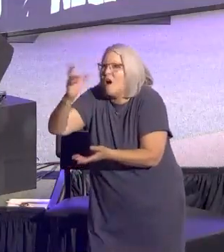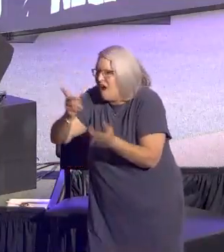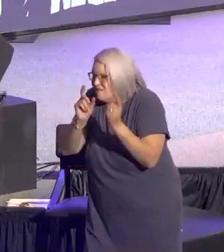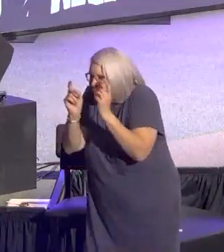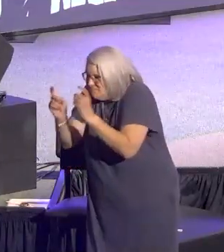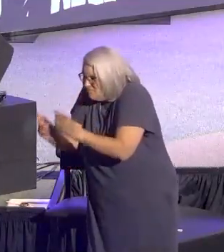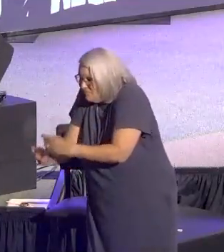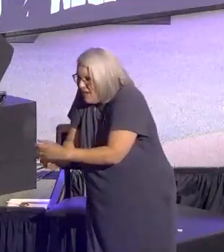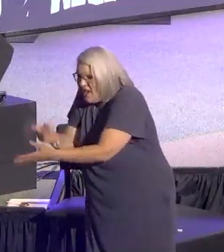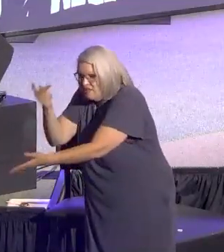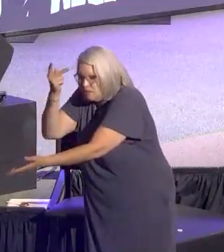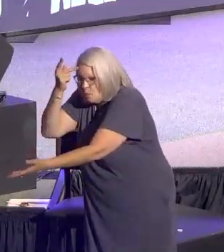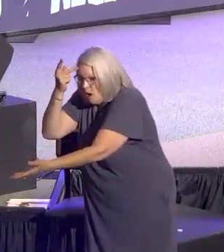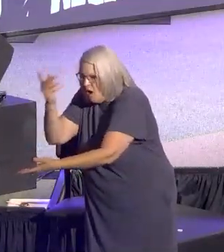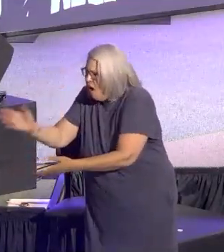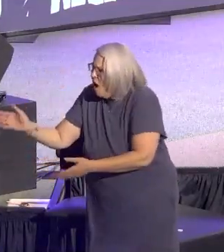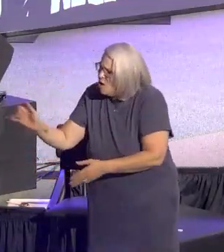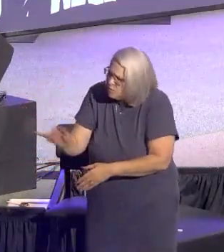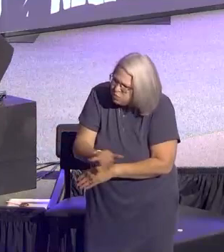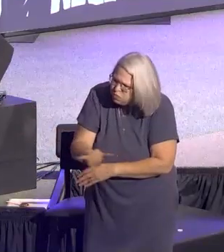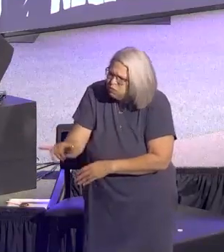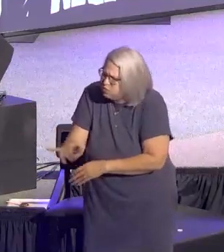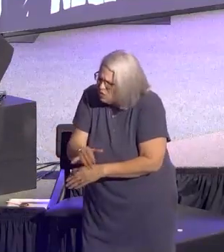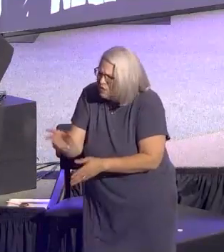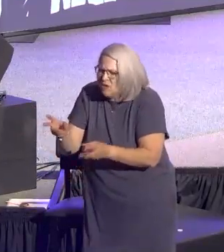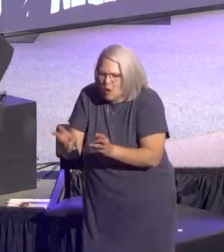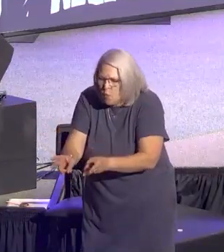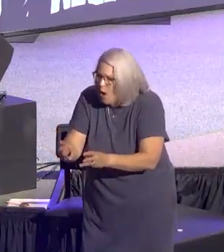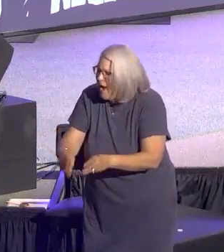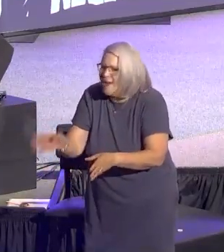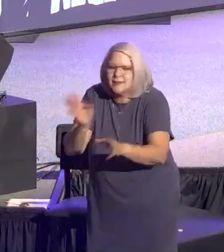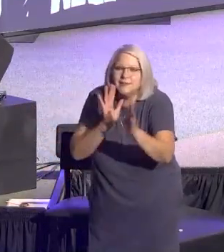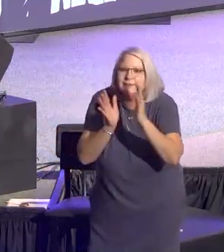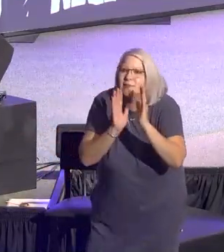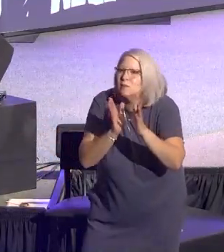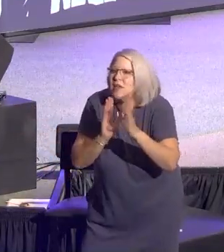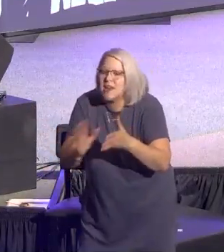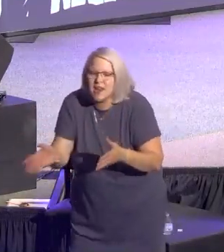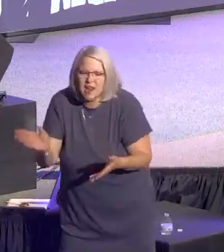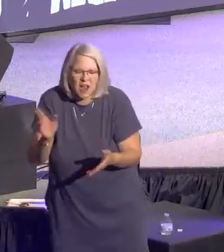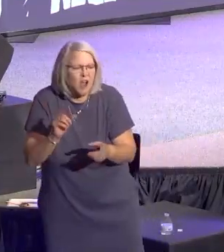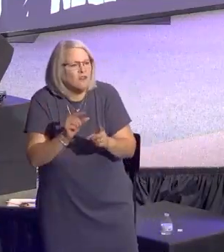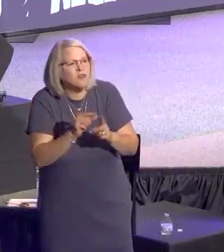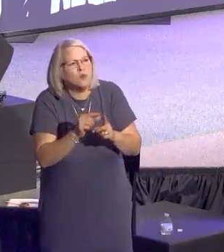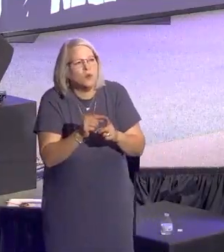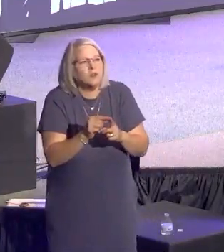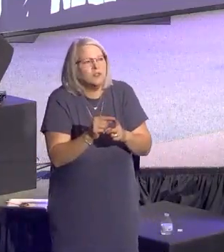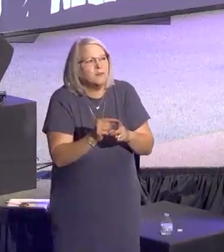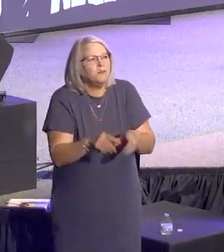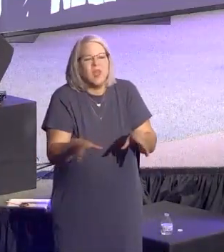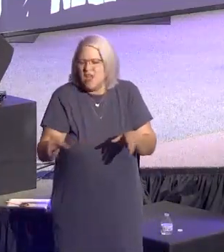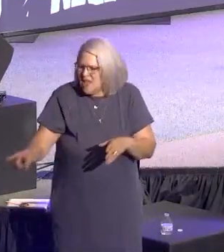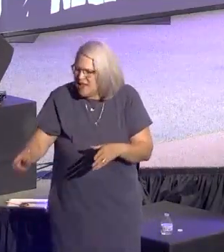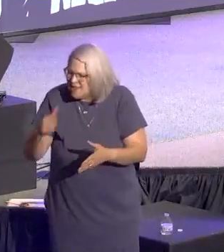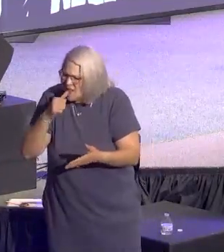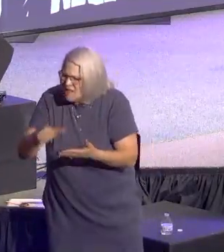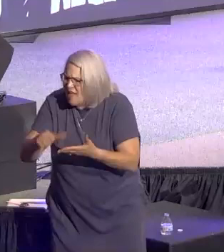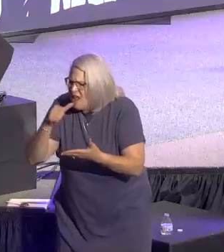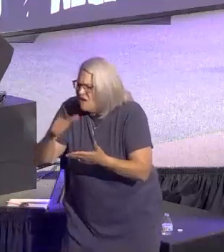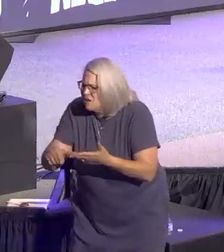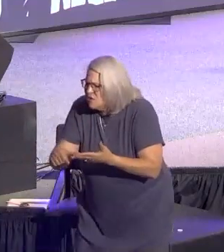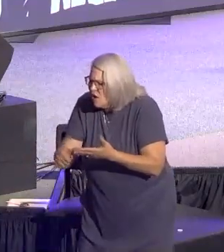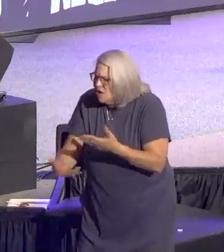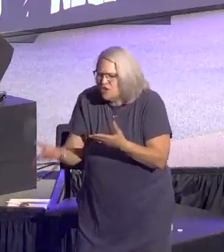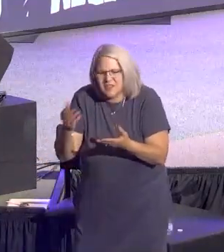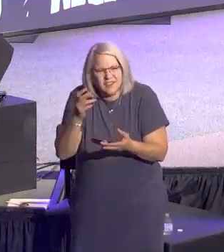him. He writes the same way in all his letters, speaking in them of these matters. His letters contain some things